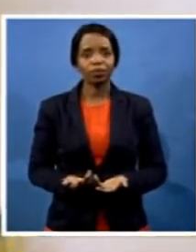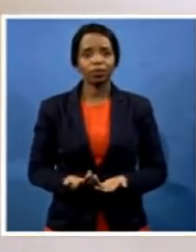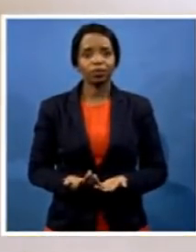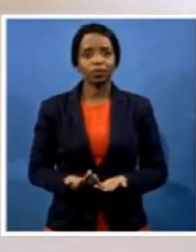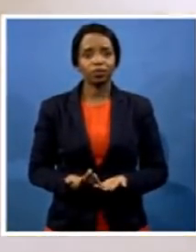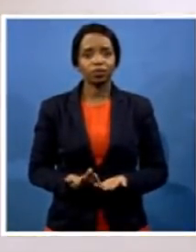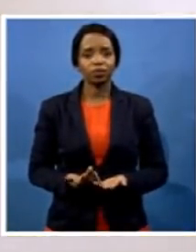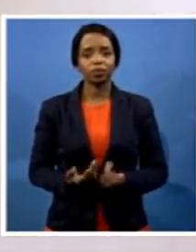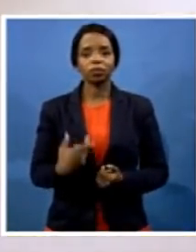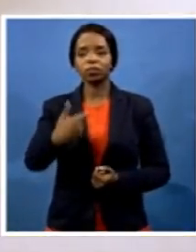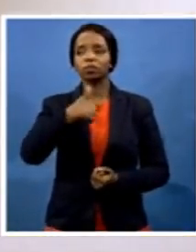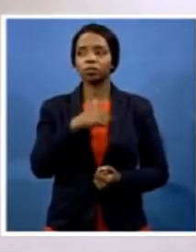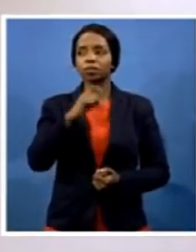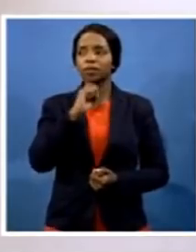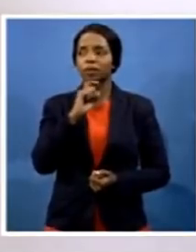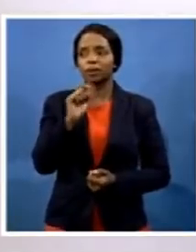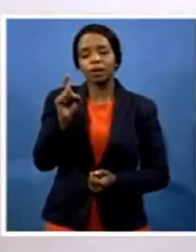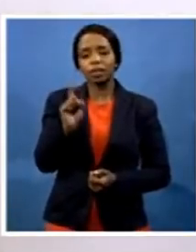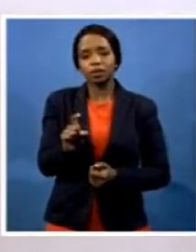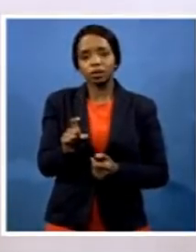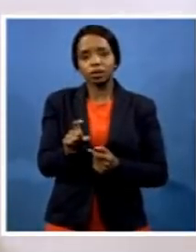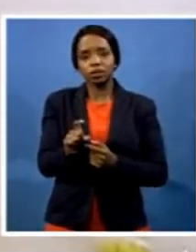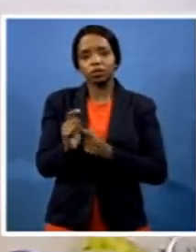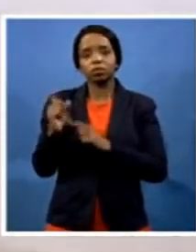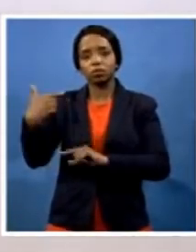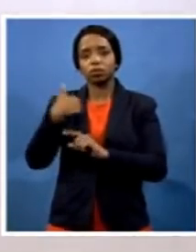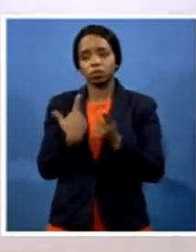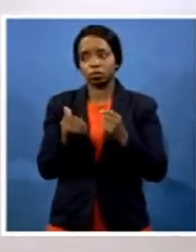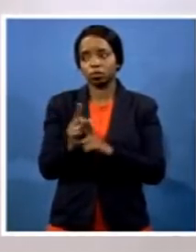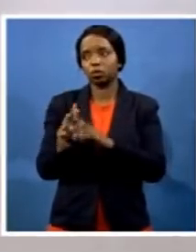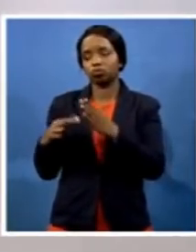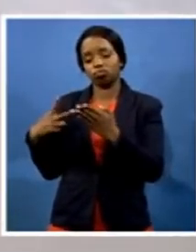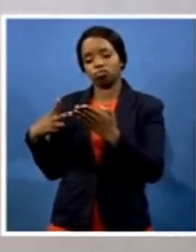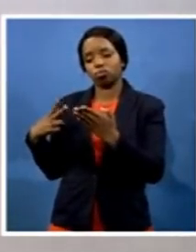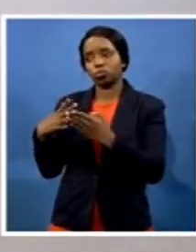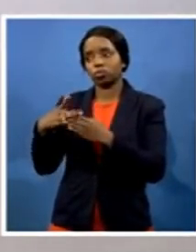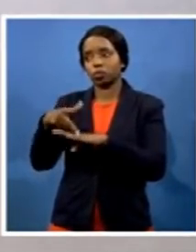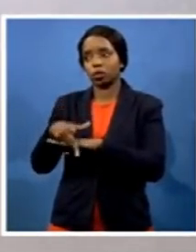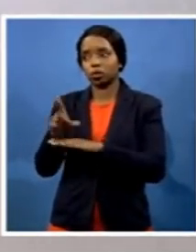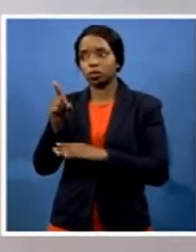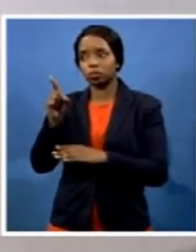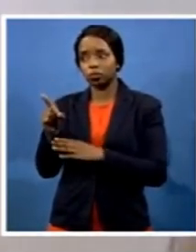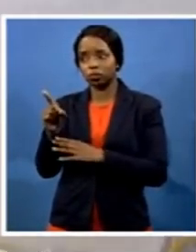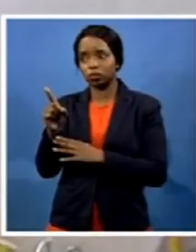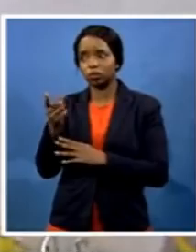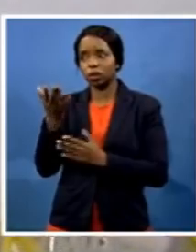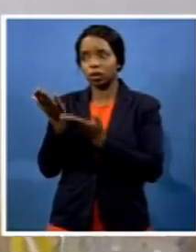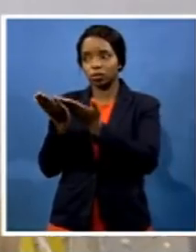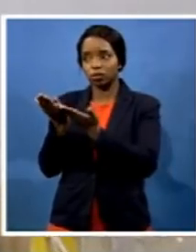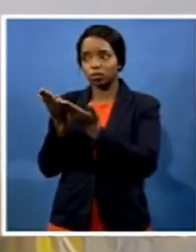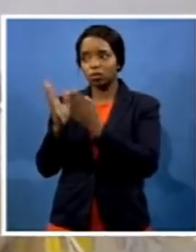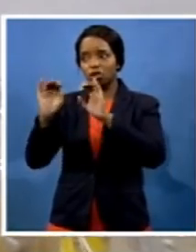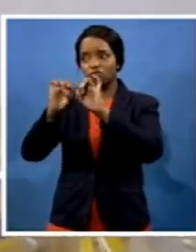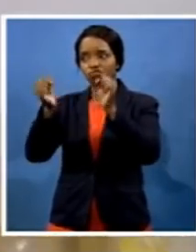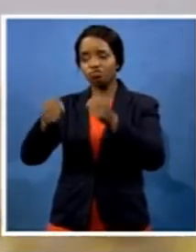then I cut it to shape, and then it will be like this shape, and then I take the